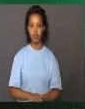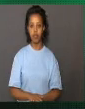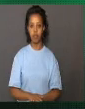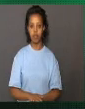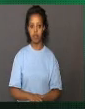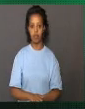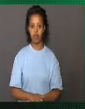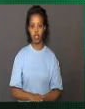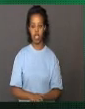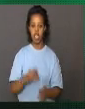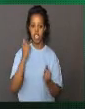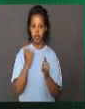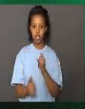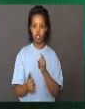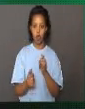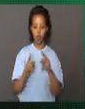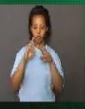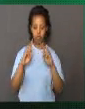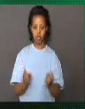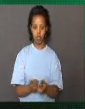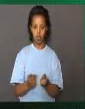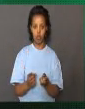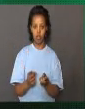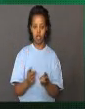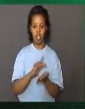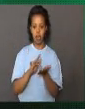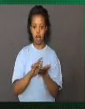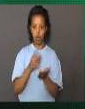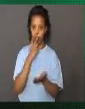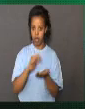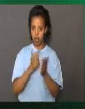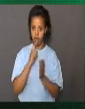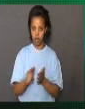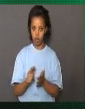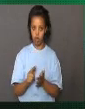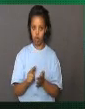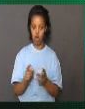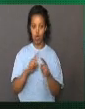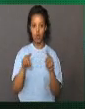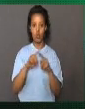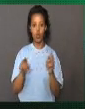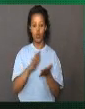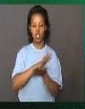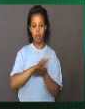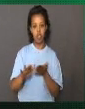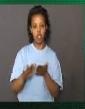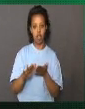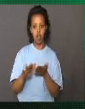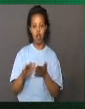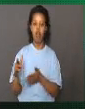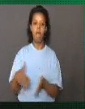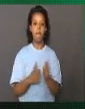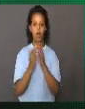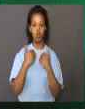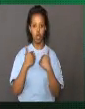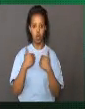Depending on the final form of the antibiotic, various refining steps may be